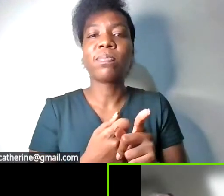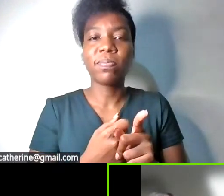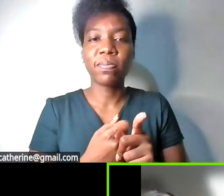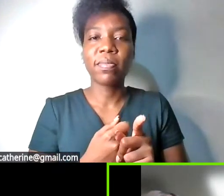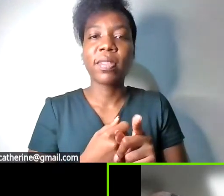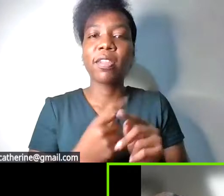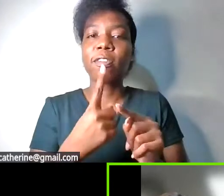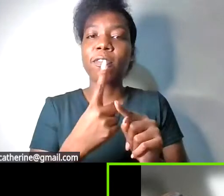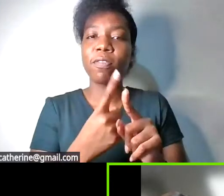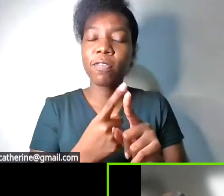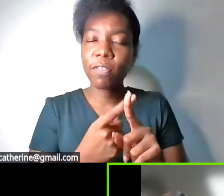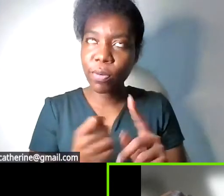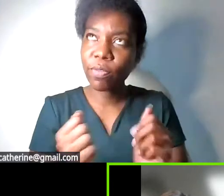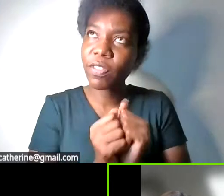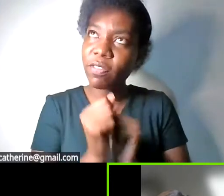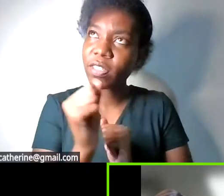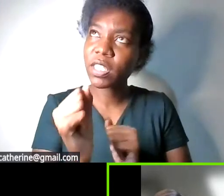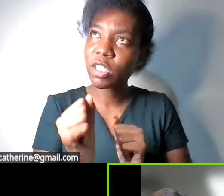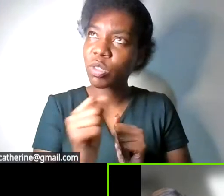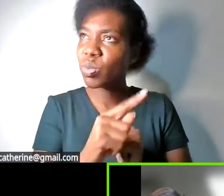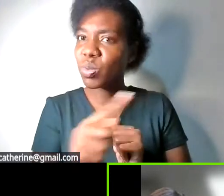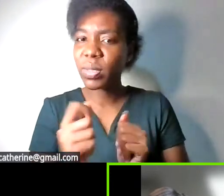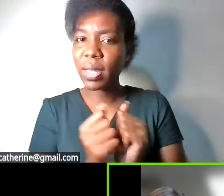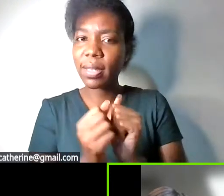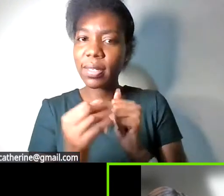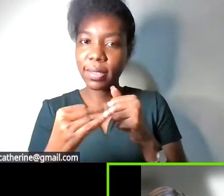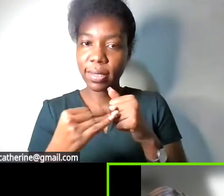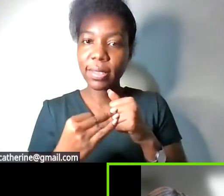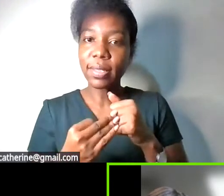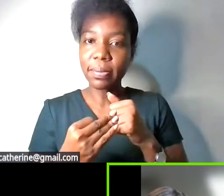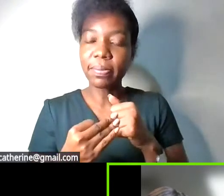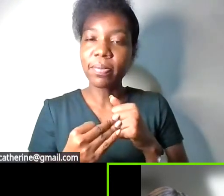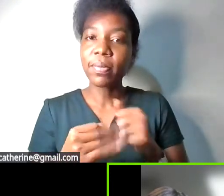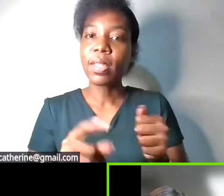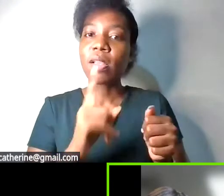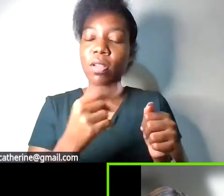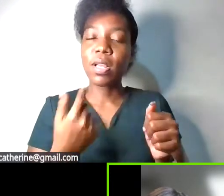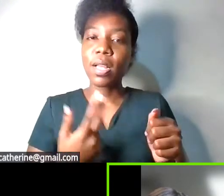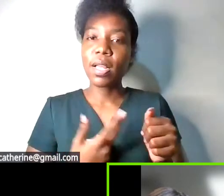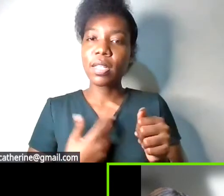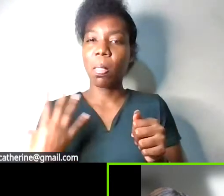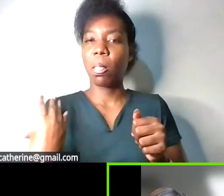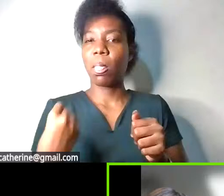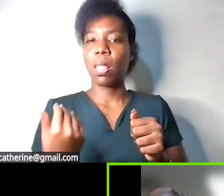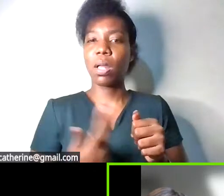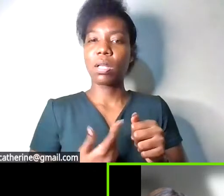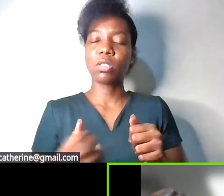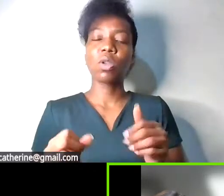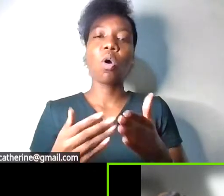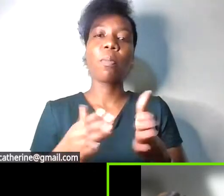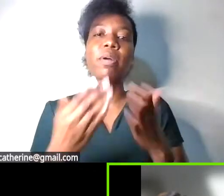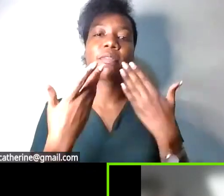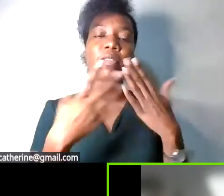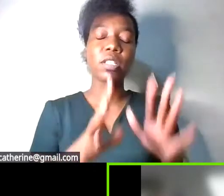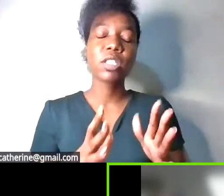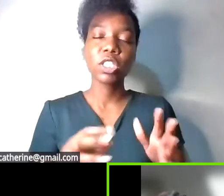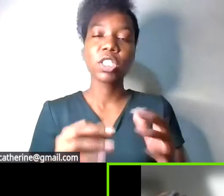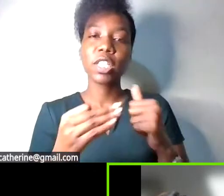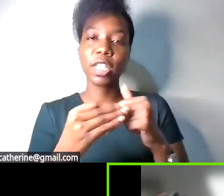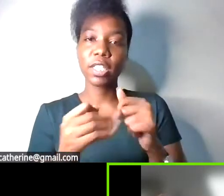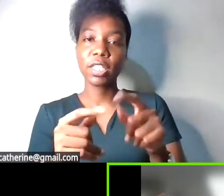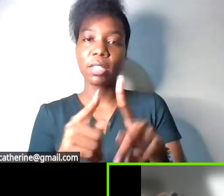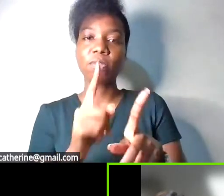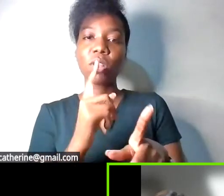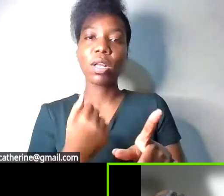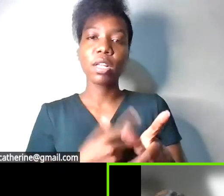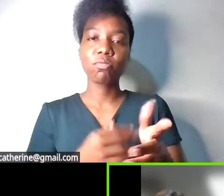15 to 18 is the students that we would take, but we recently just opened up for grade 7 and grade 8 as well. So we have now dropped that by